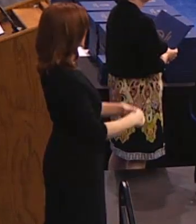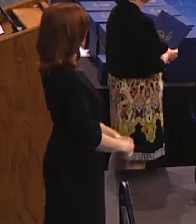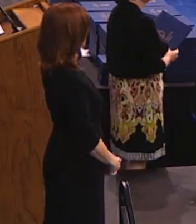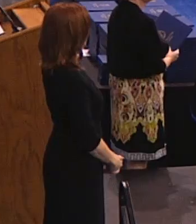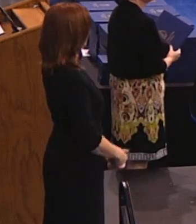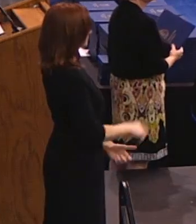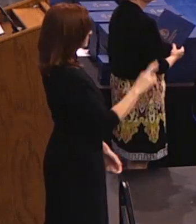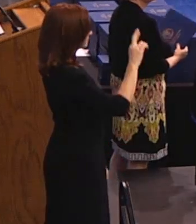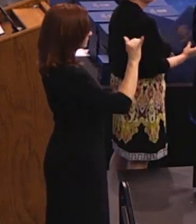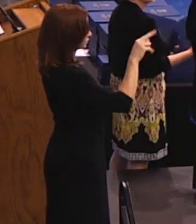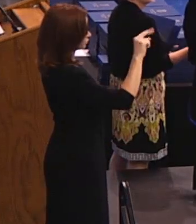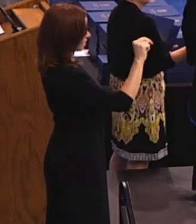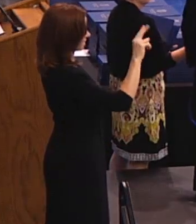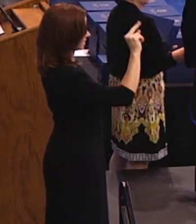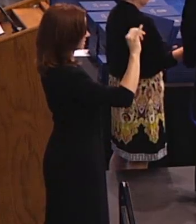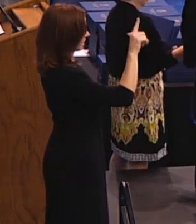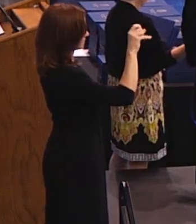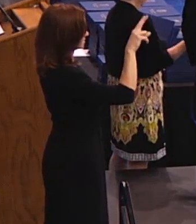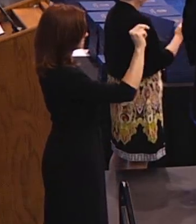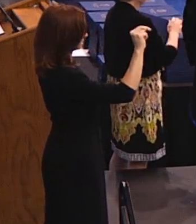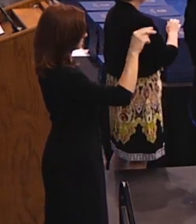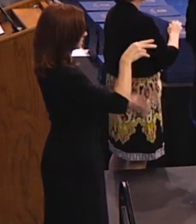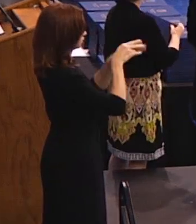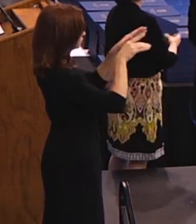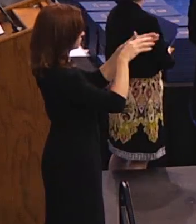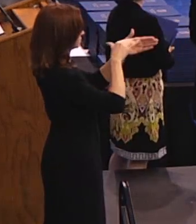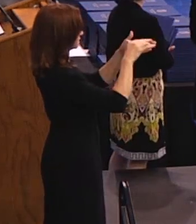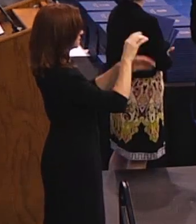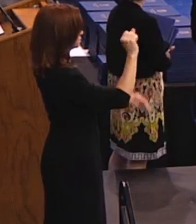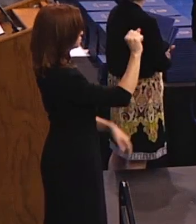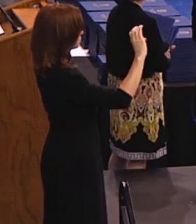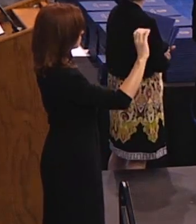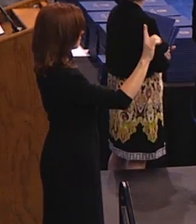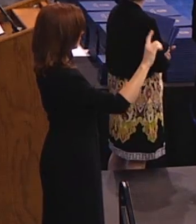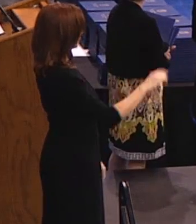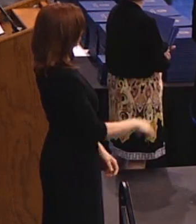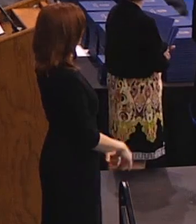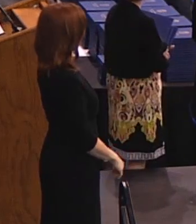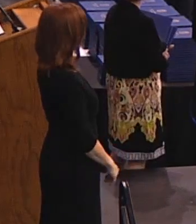Ryan Robert Nelson, General Studies, summa cum laude.